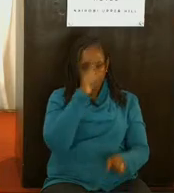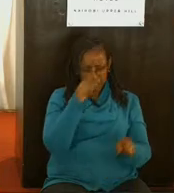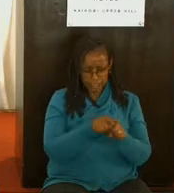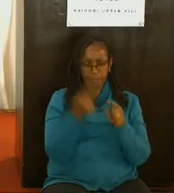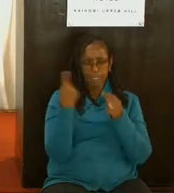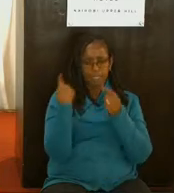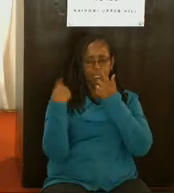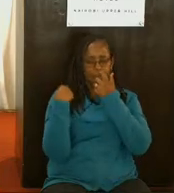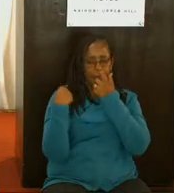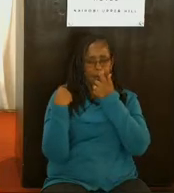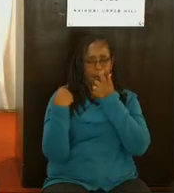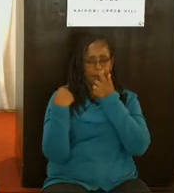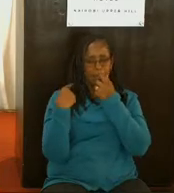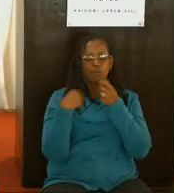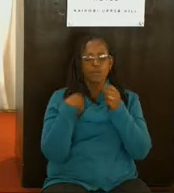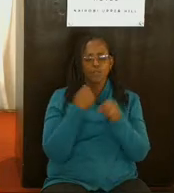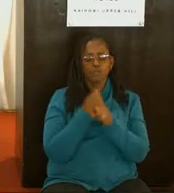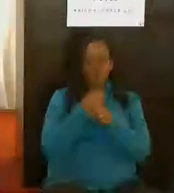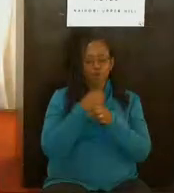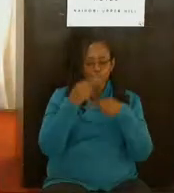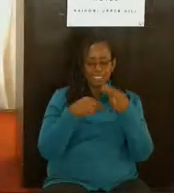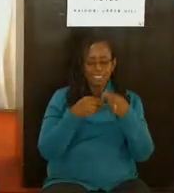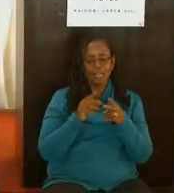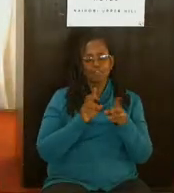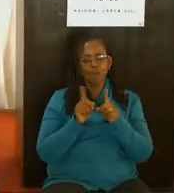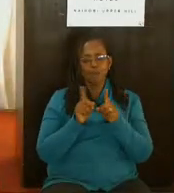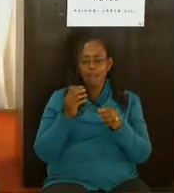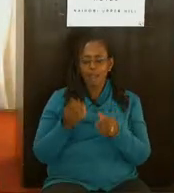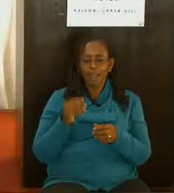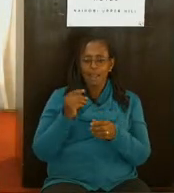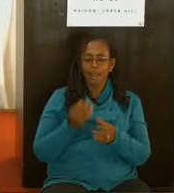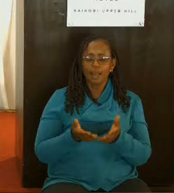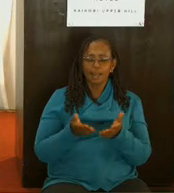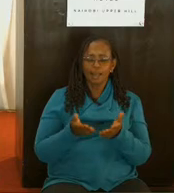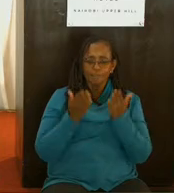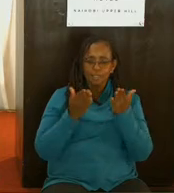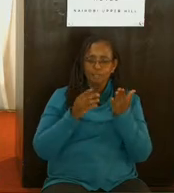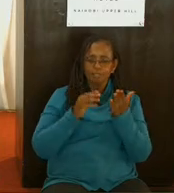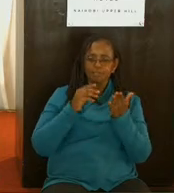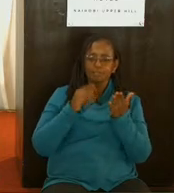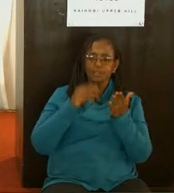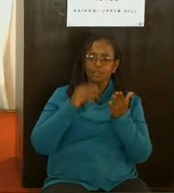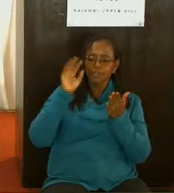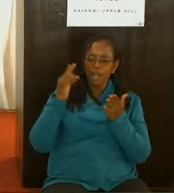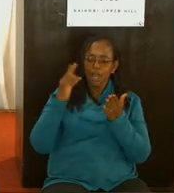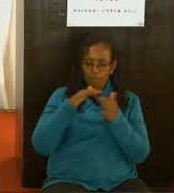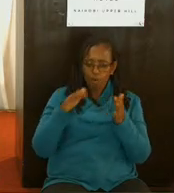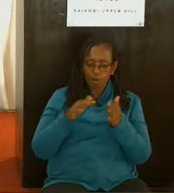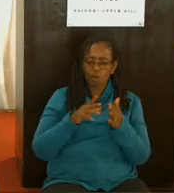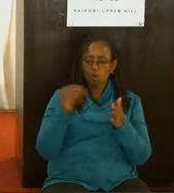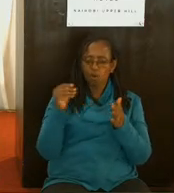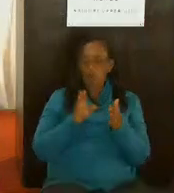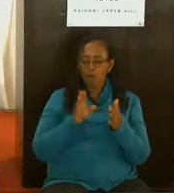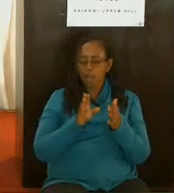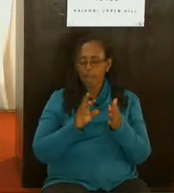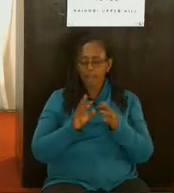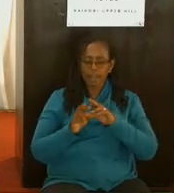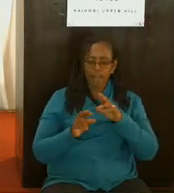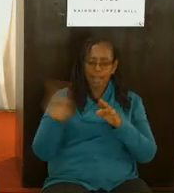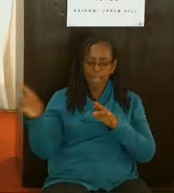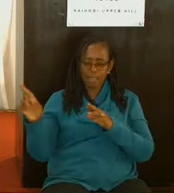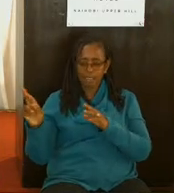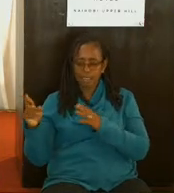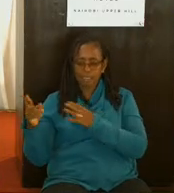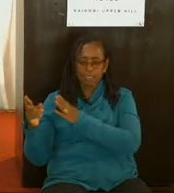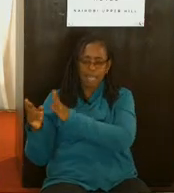yesterday we do the hotel tour get into the lift get to third floor turn right turn left get into